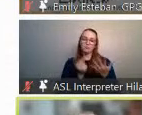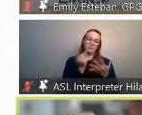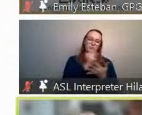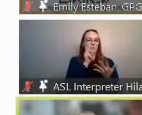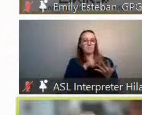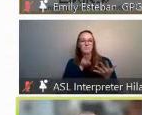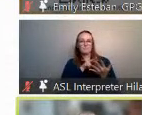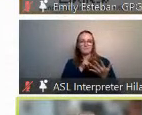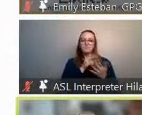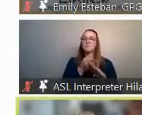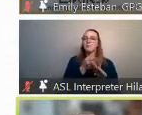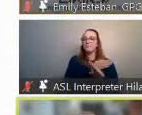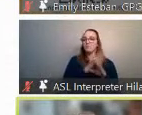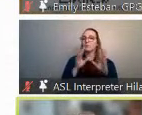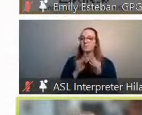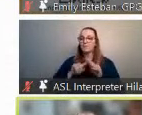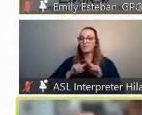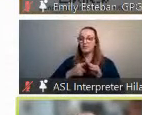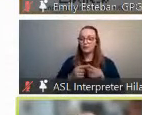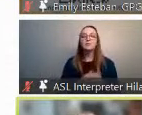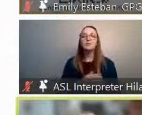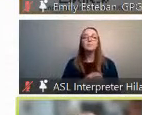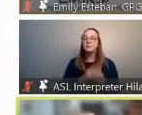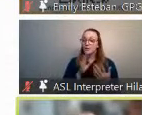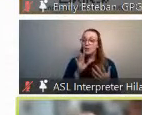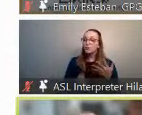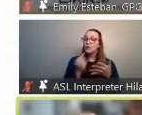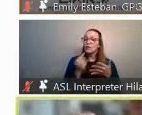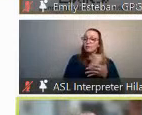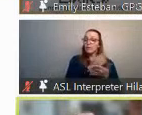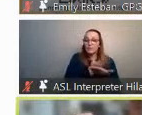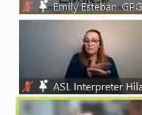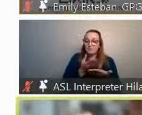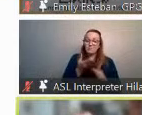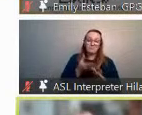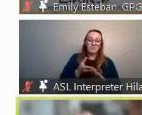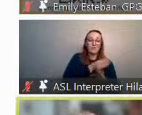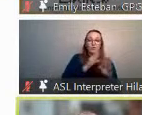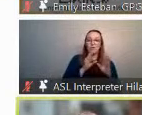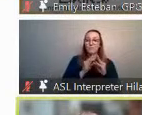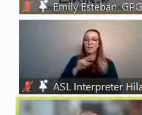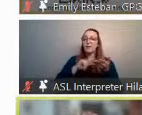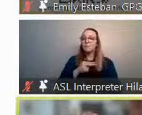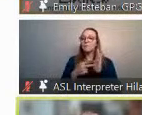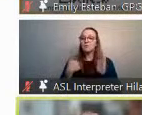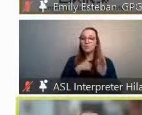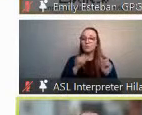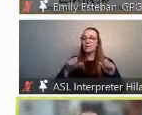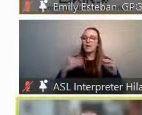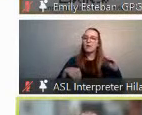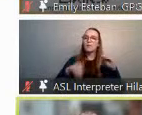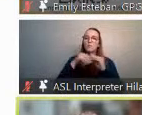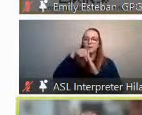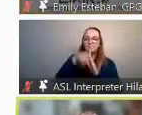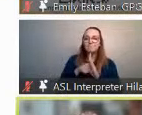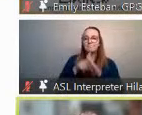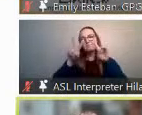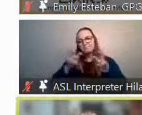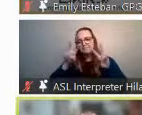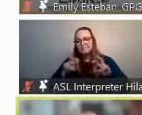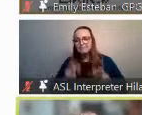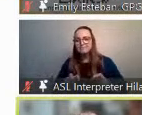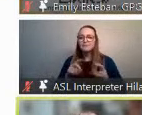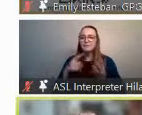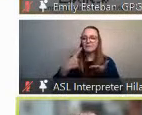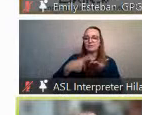materials on CET before the meeting as a way to allow us to engage in some more detailed discussion of those